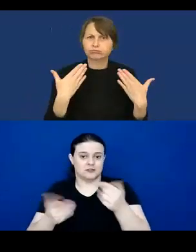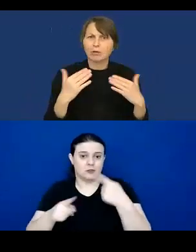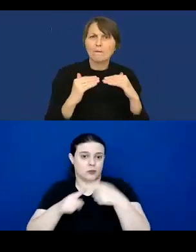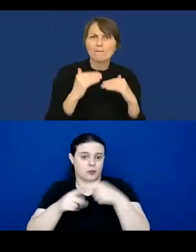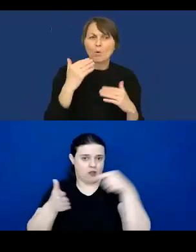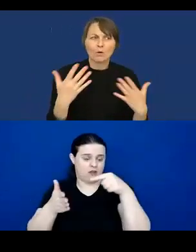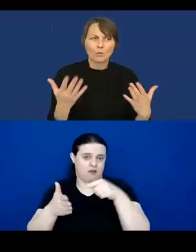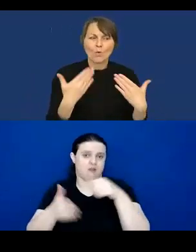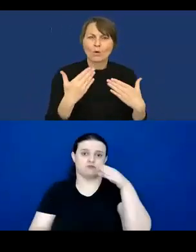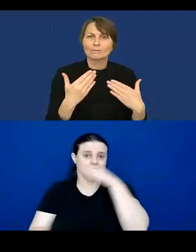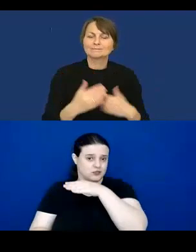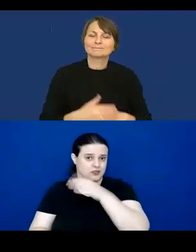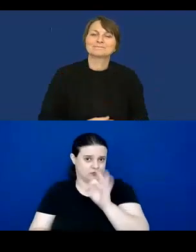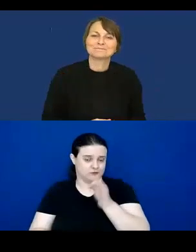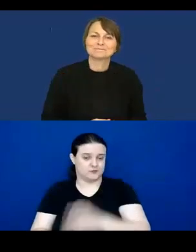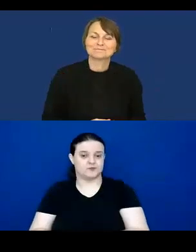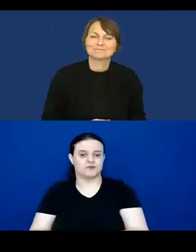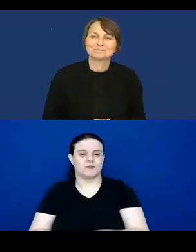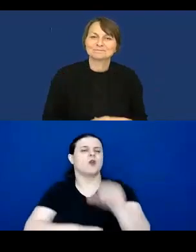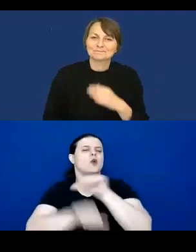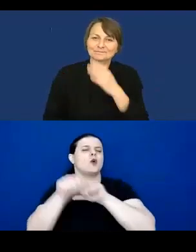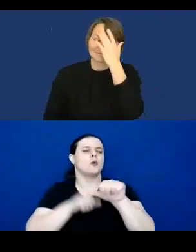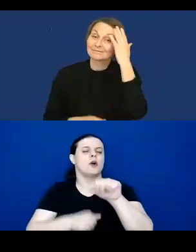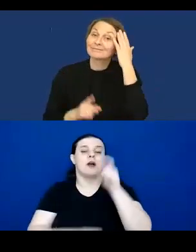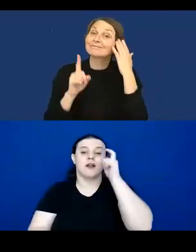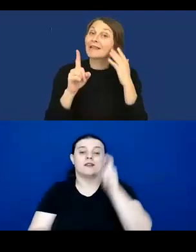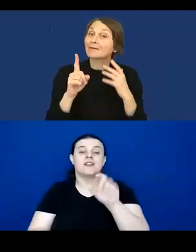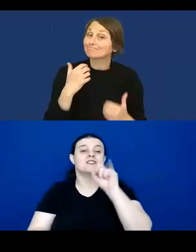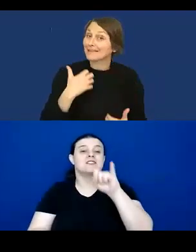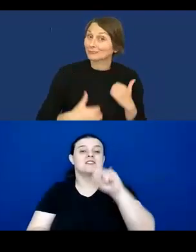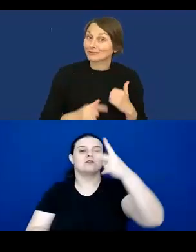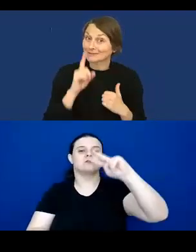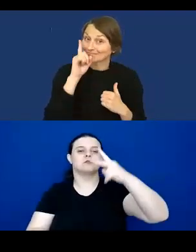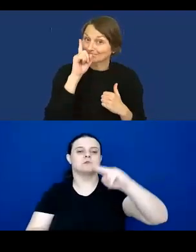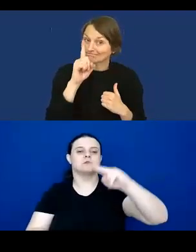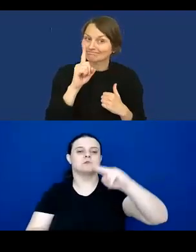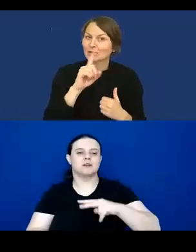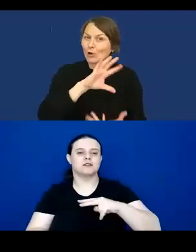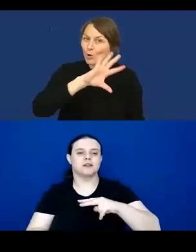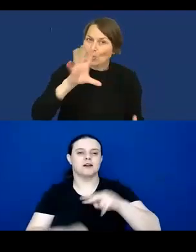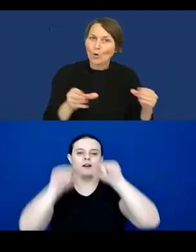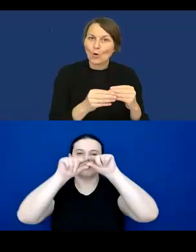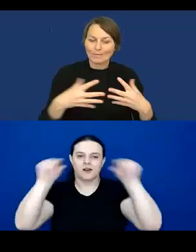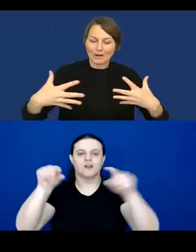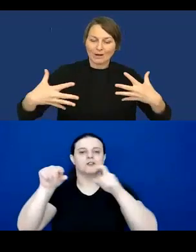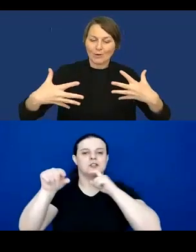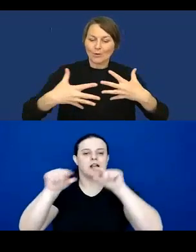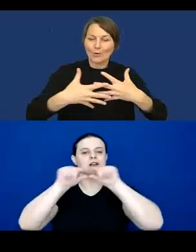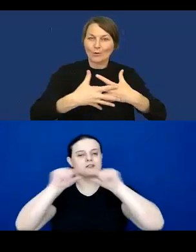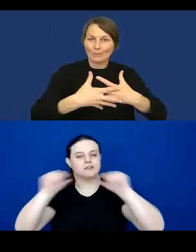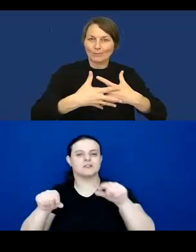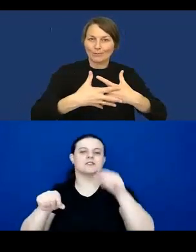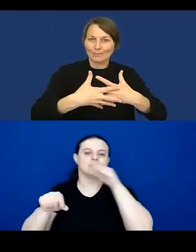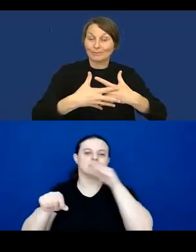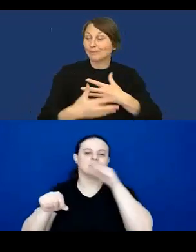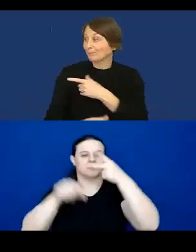hand temperature. Now, something interesting happens if you interlace these bars. So you have a